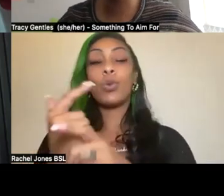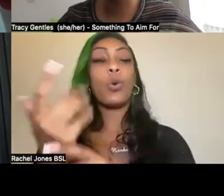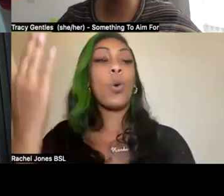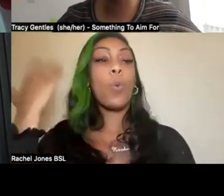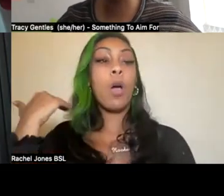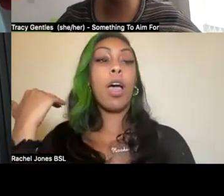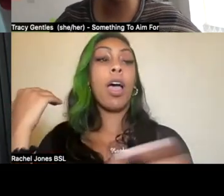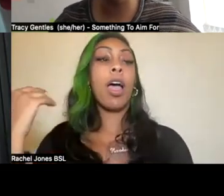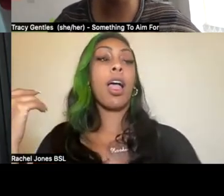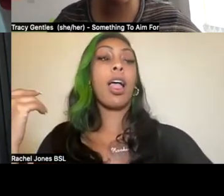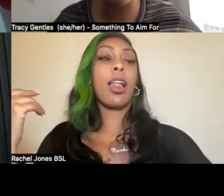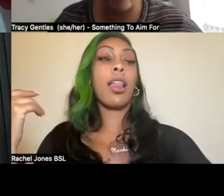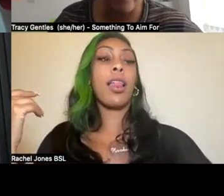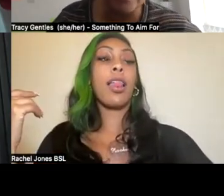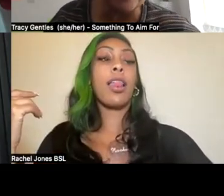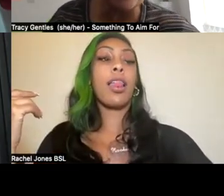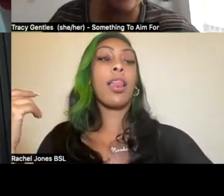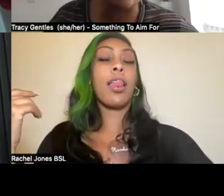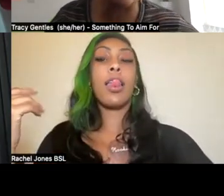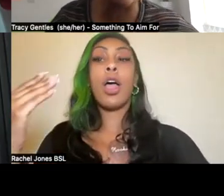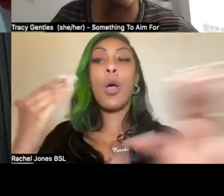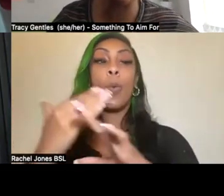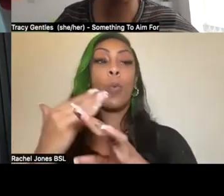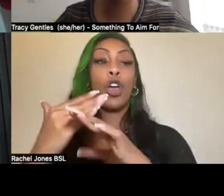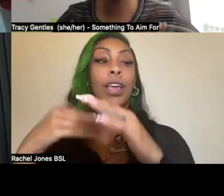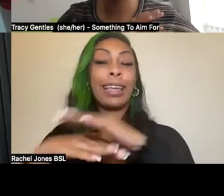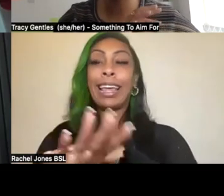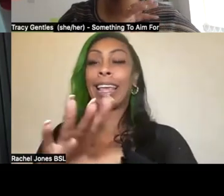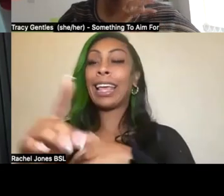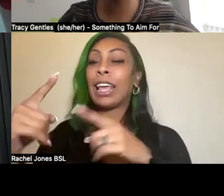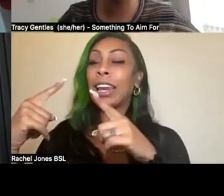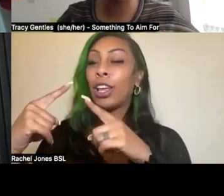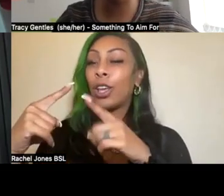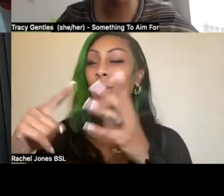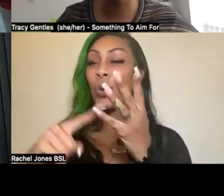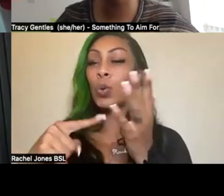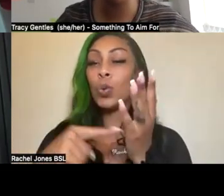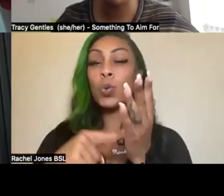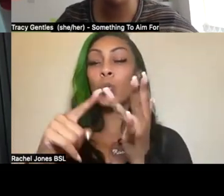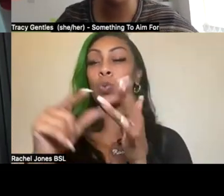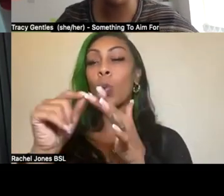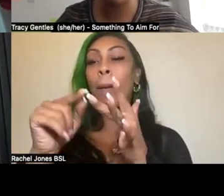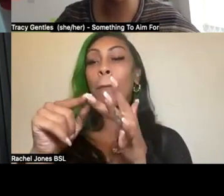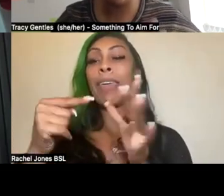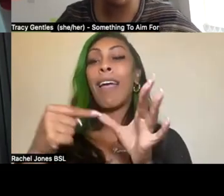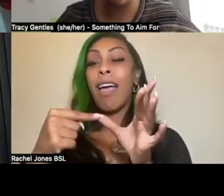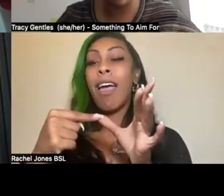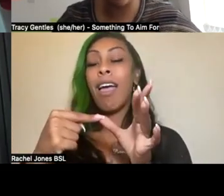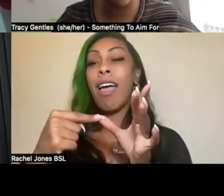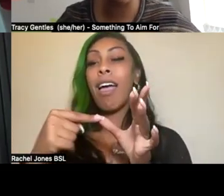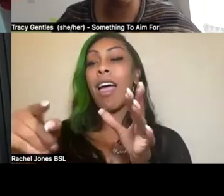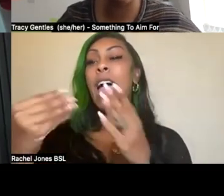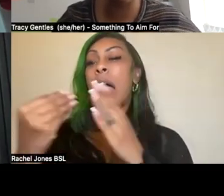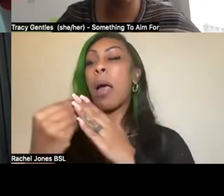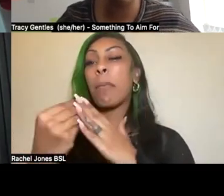after the pandemic, about work and utopia, which was by Zab D'Souza, who was part of the pay rates